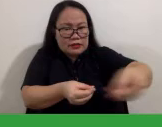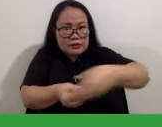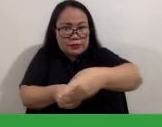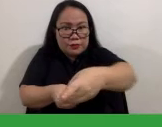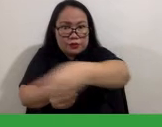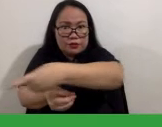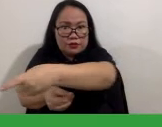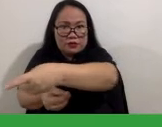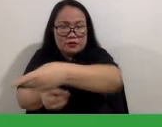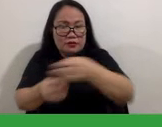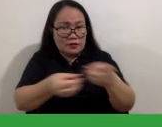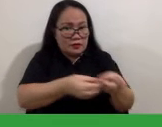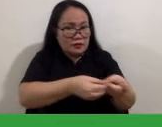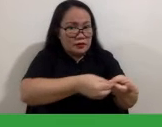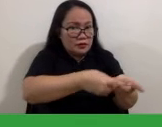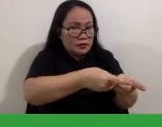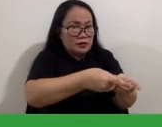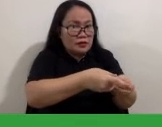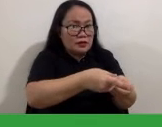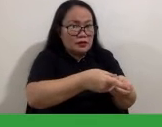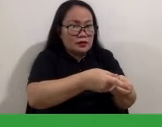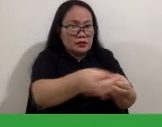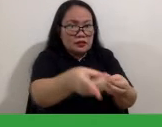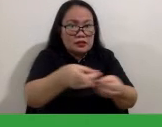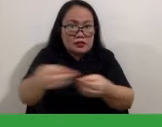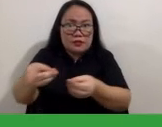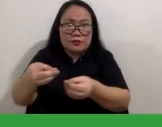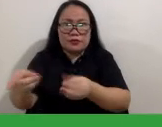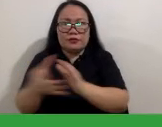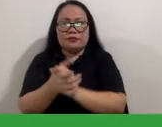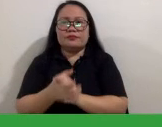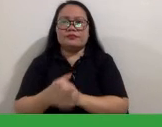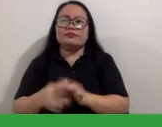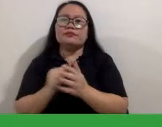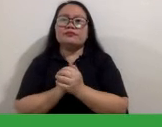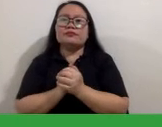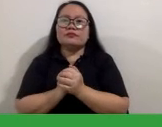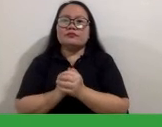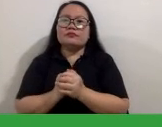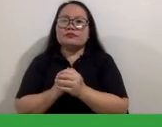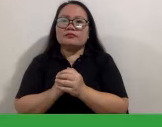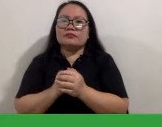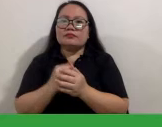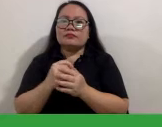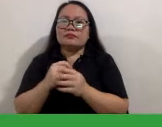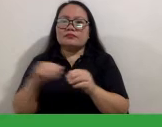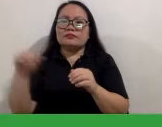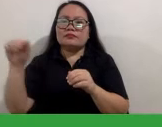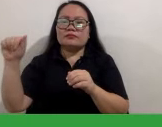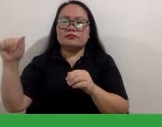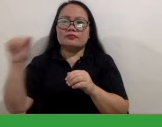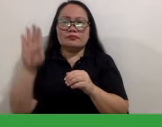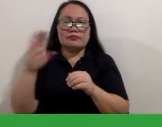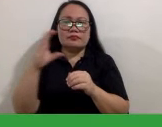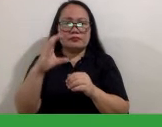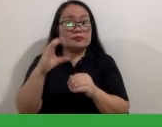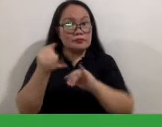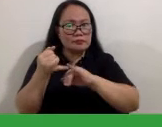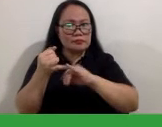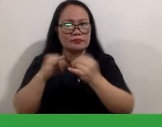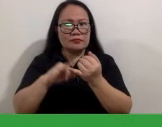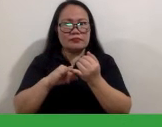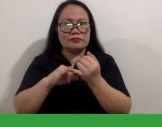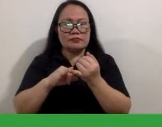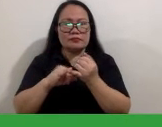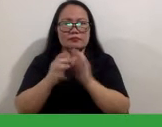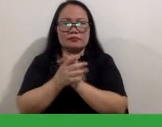Okay? So, for any integers A, B, and C, so A, B, and C are integers. Now, if I have